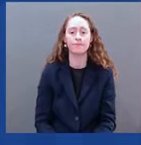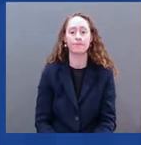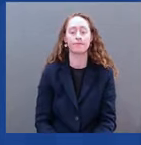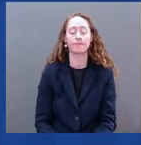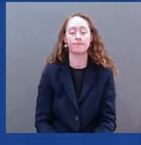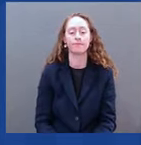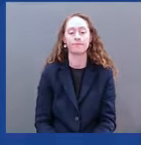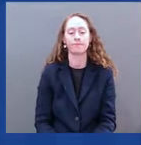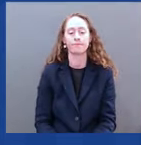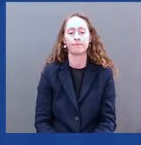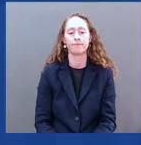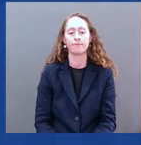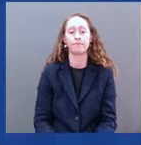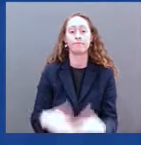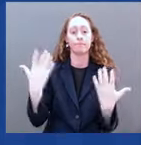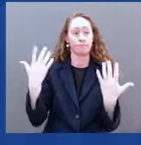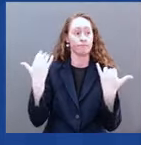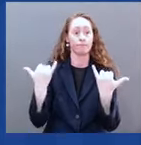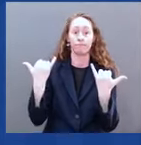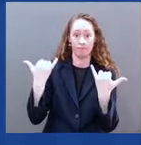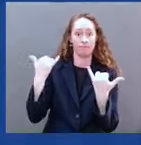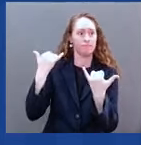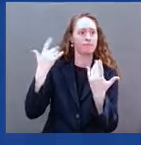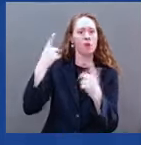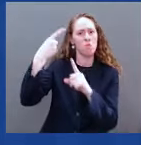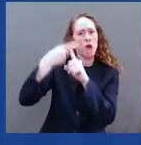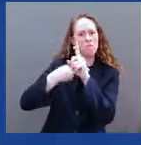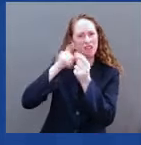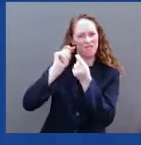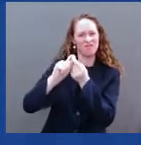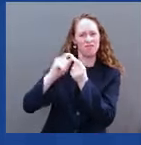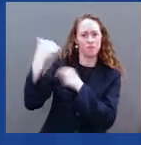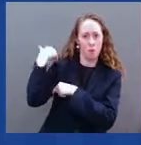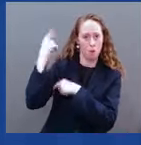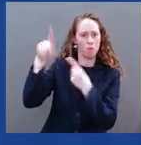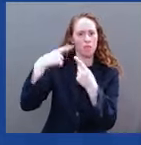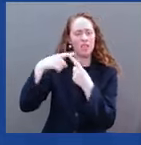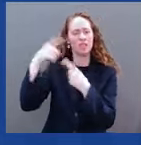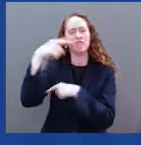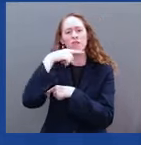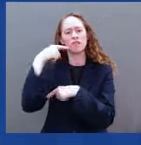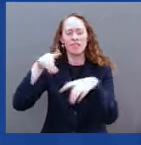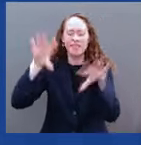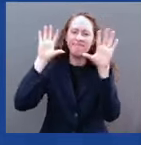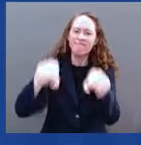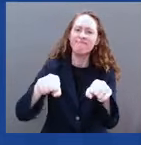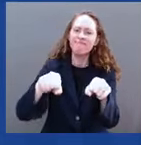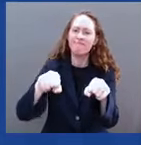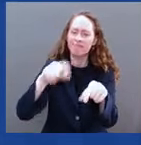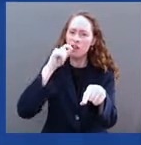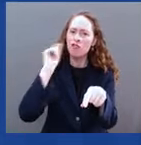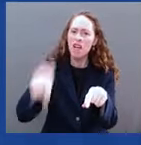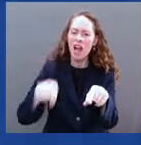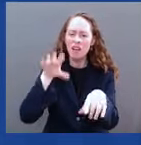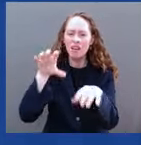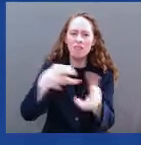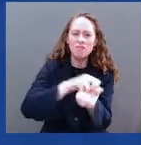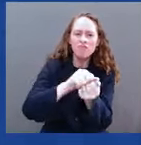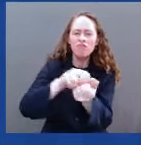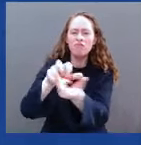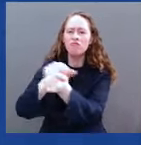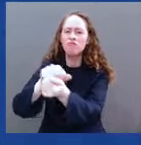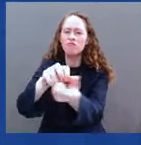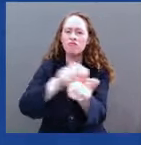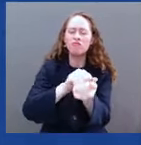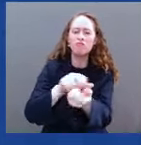carnage in Ukraine, the brutal invasion of Ukraine. And we held a NATO summit the very next day. At that